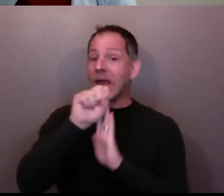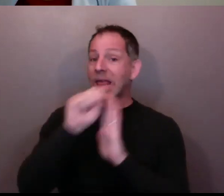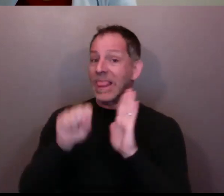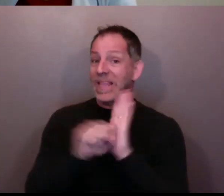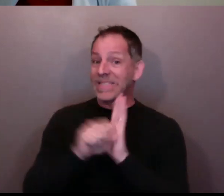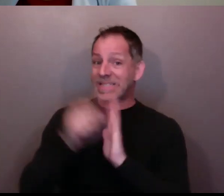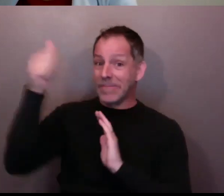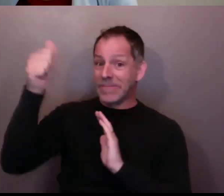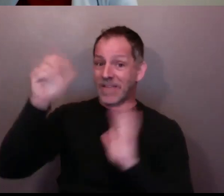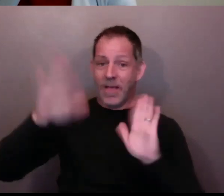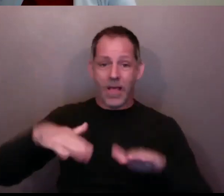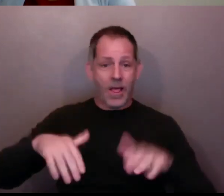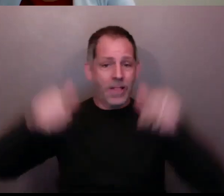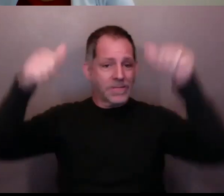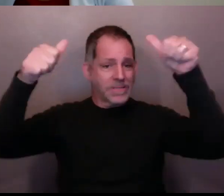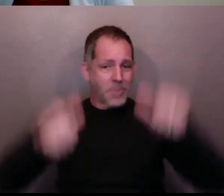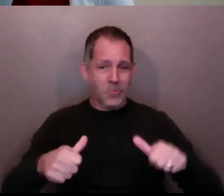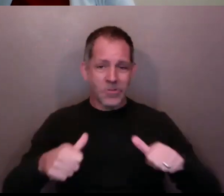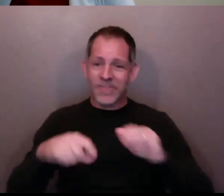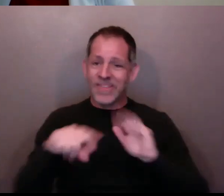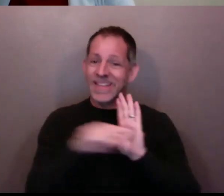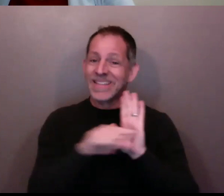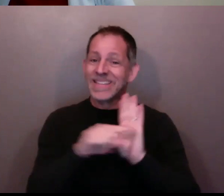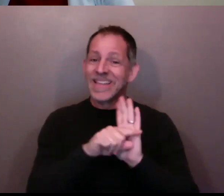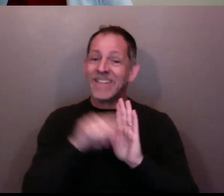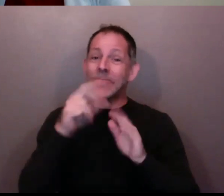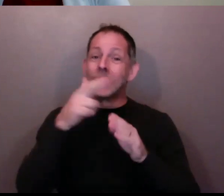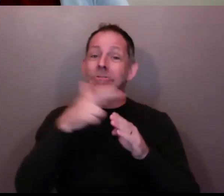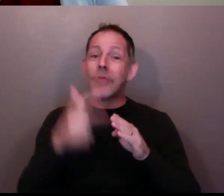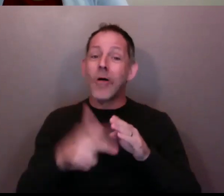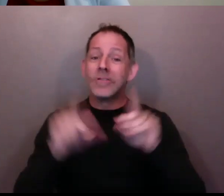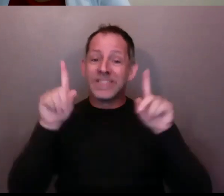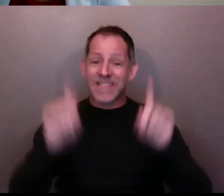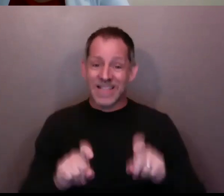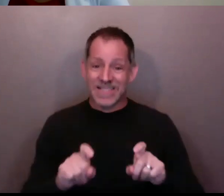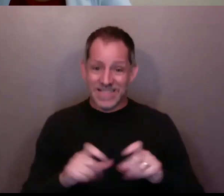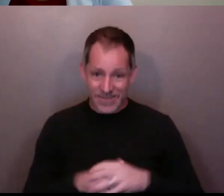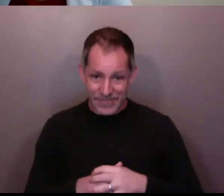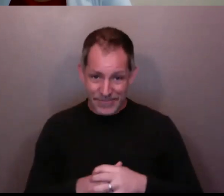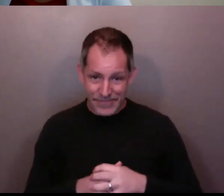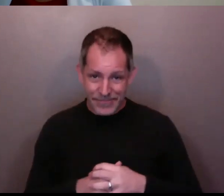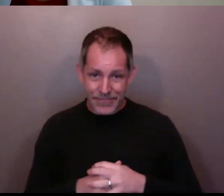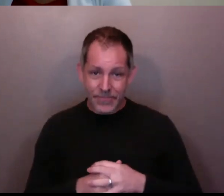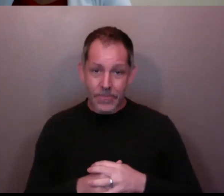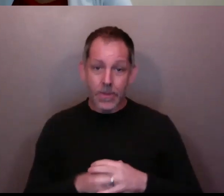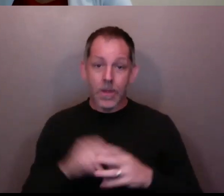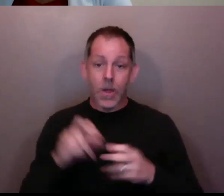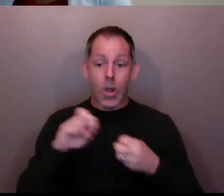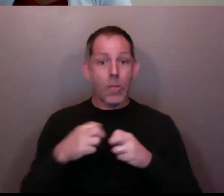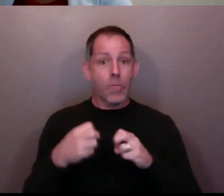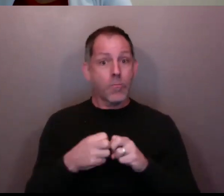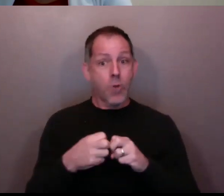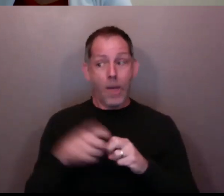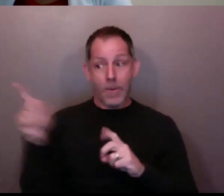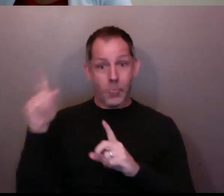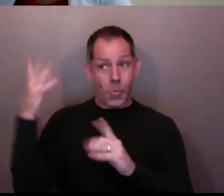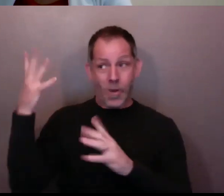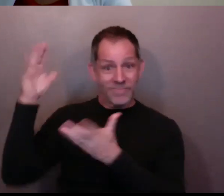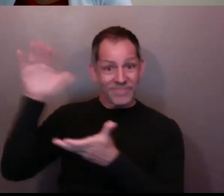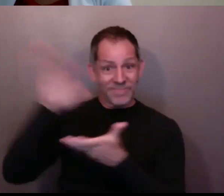with its database. Are the state's problems impacting the health district in measuring the virus's spread in the county? And if so, in what